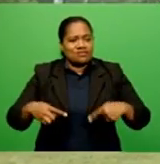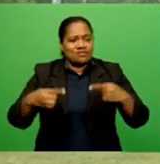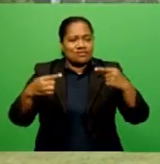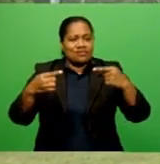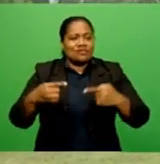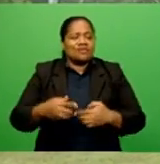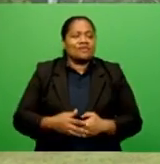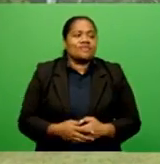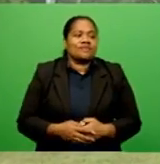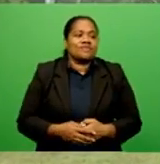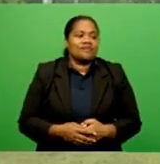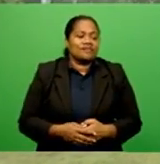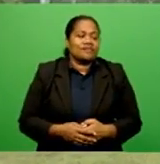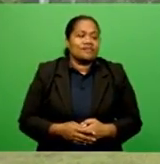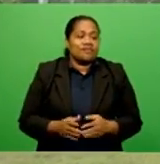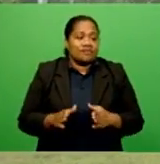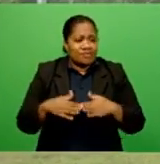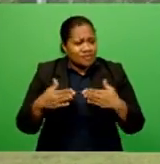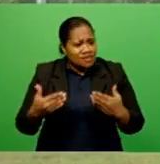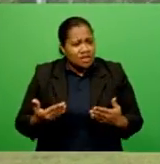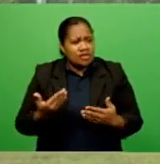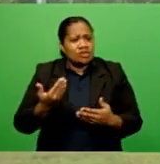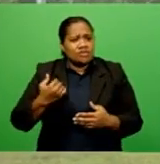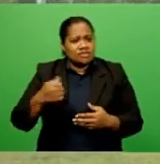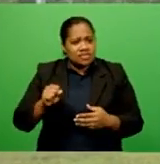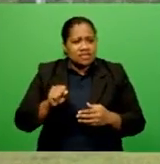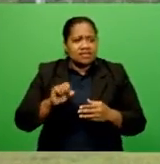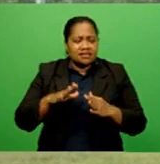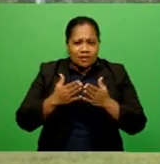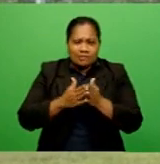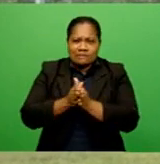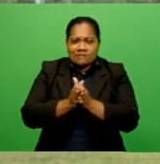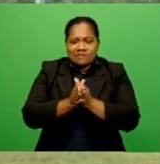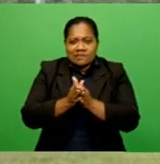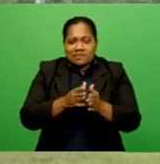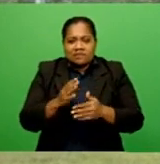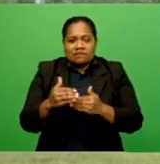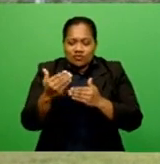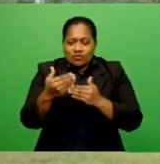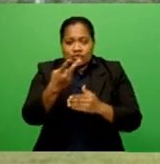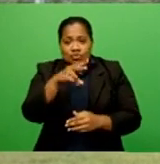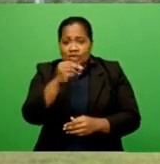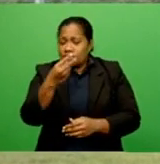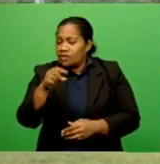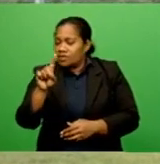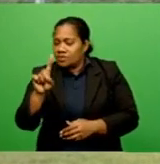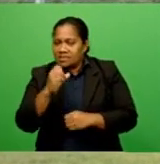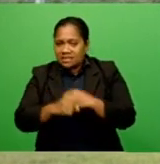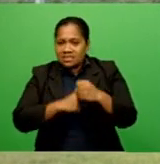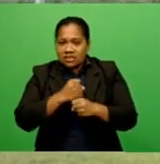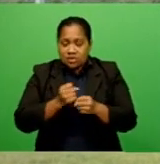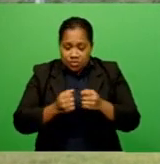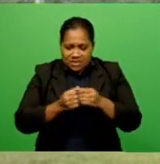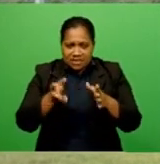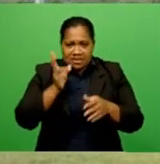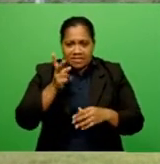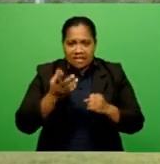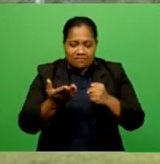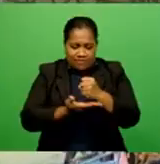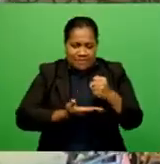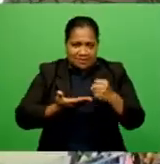moment, we still looking ahead for the 2021 season, so we'll work on that. We'll go back to basics and start again from ground